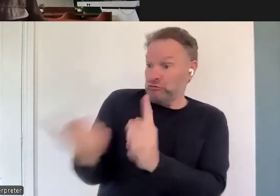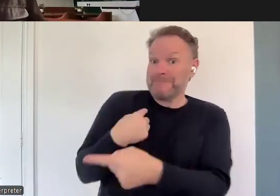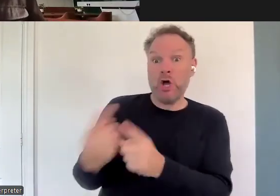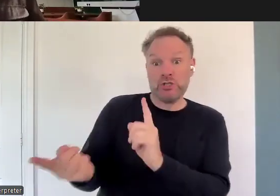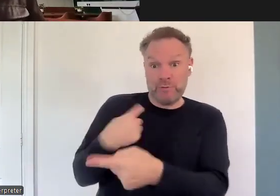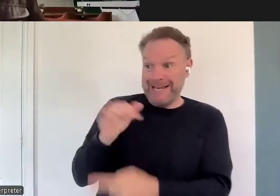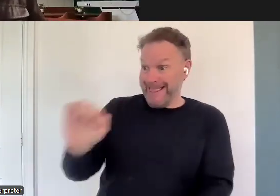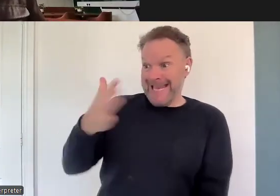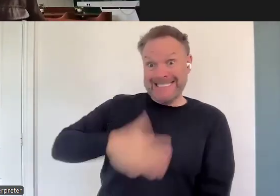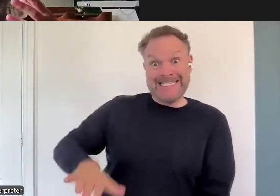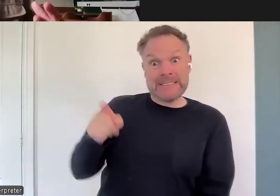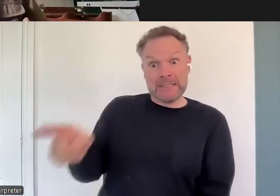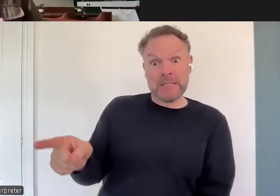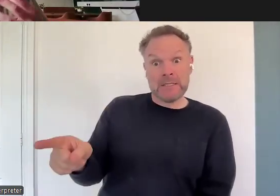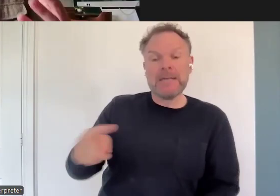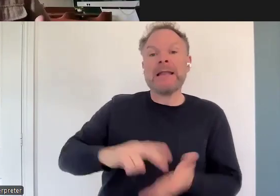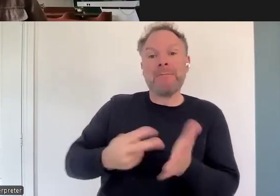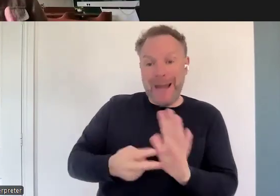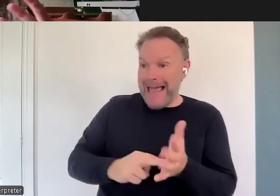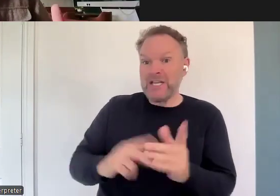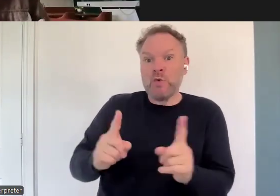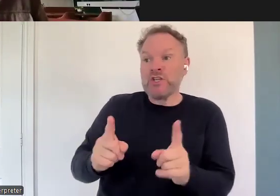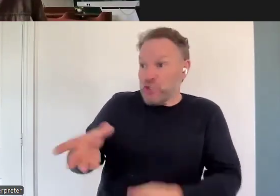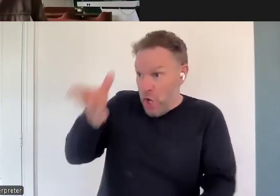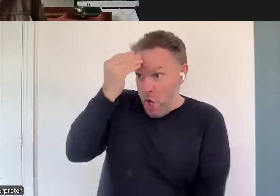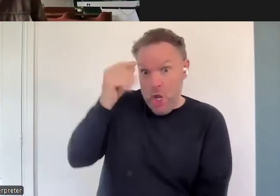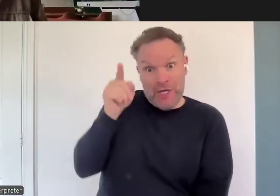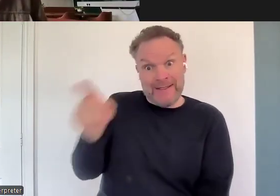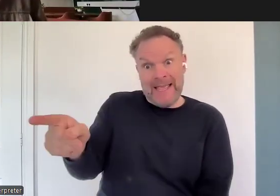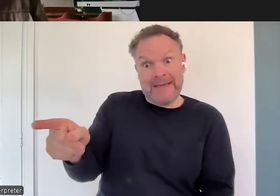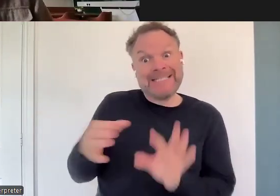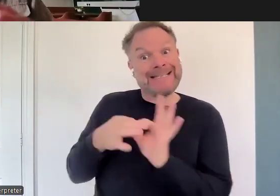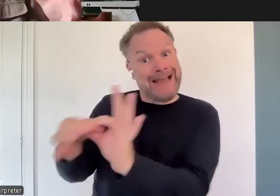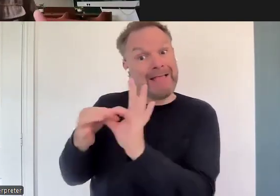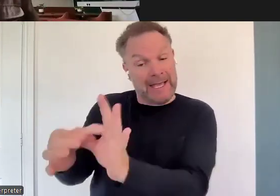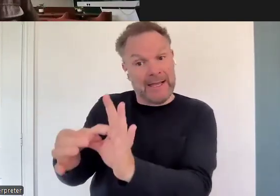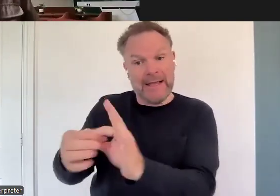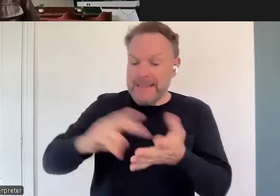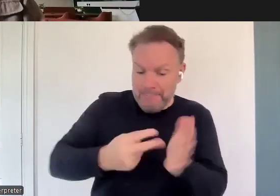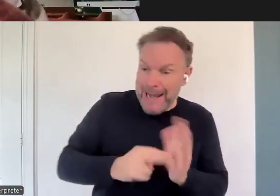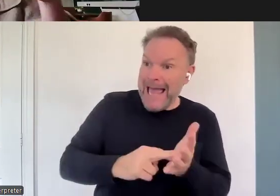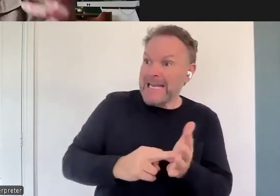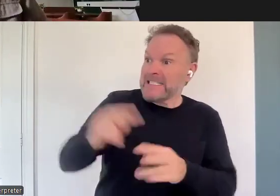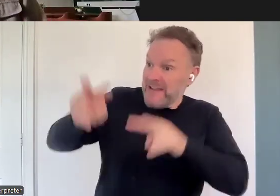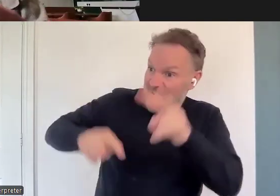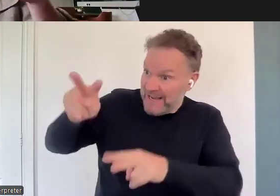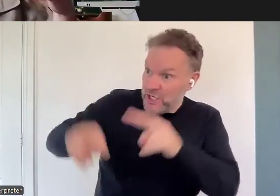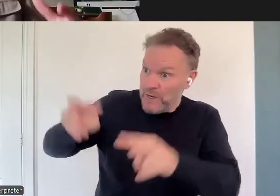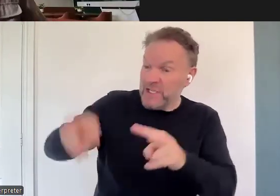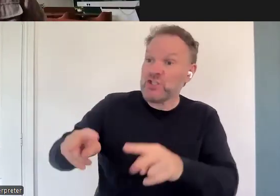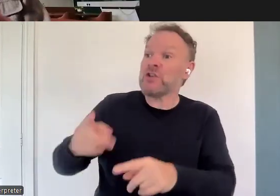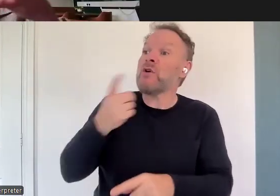community. Our plan is to learn and evolve together. Our plan is for our evaluation to